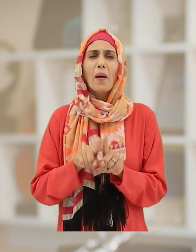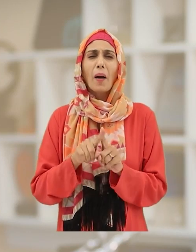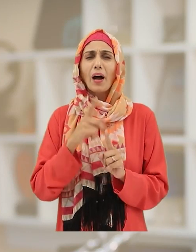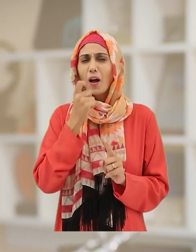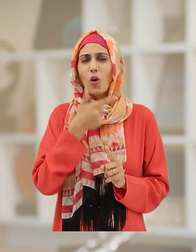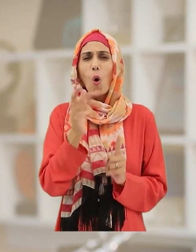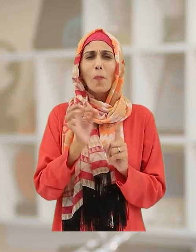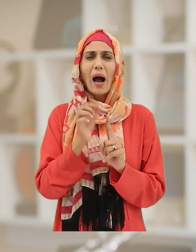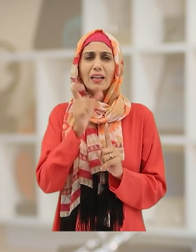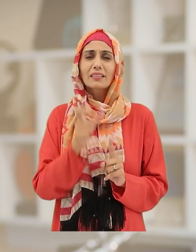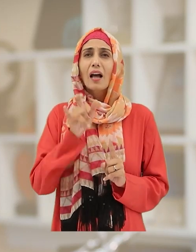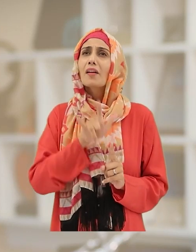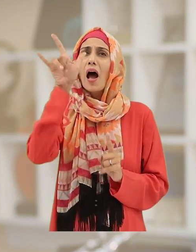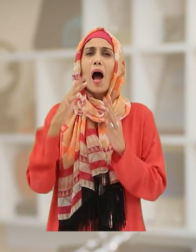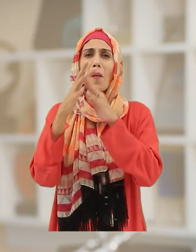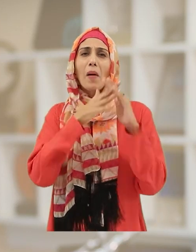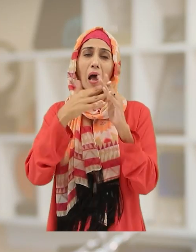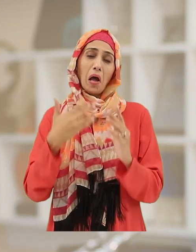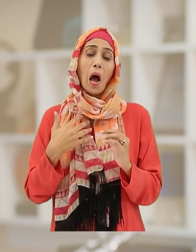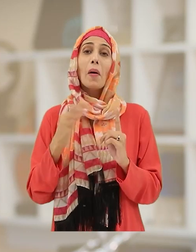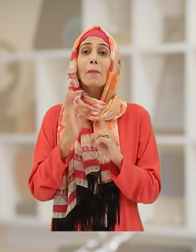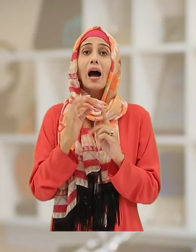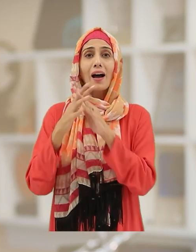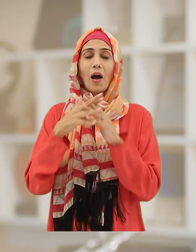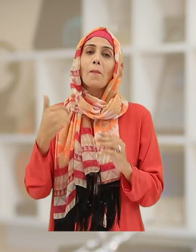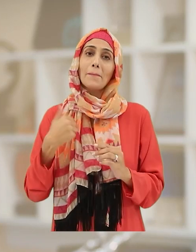I'm a Pakistani American. I say, okay, chalo, I'm American Pakistani.